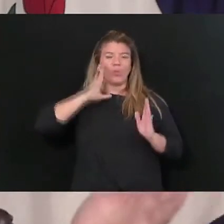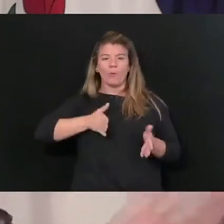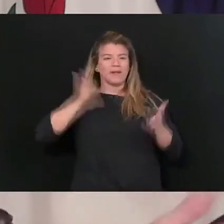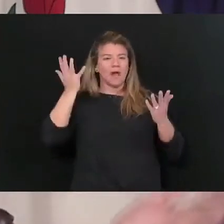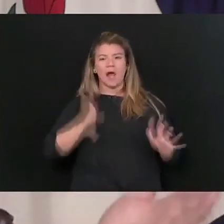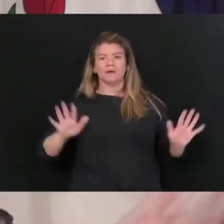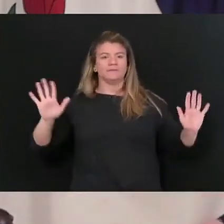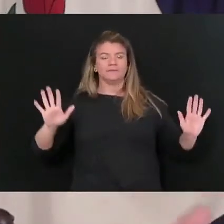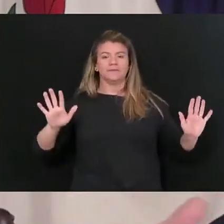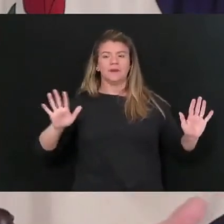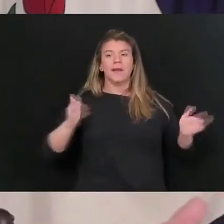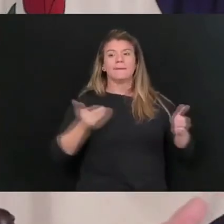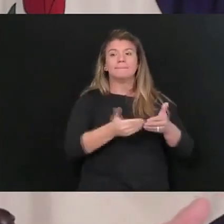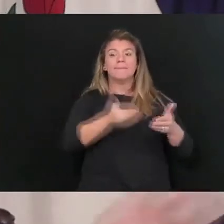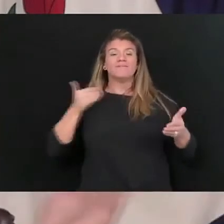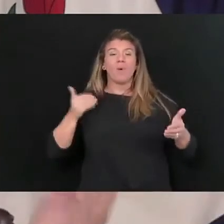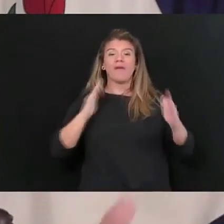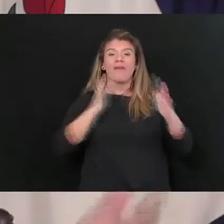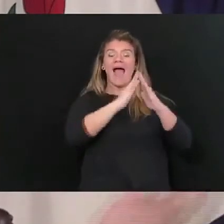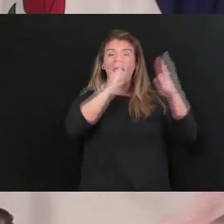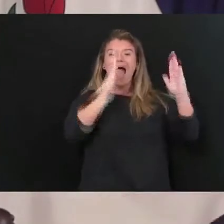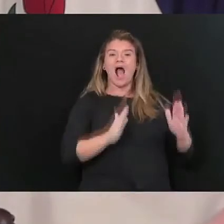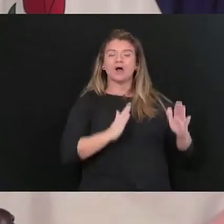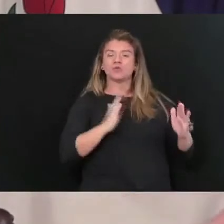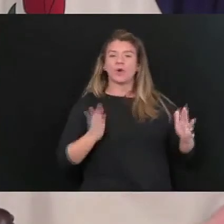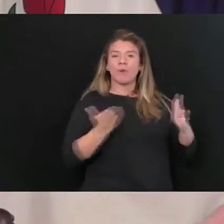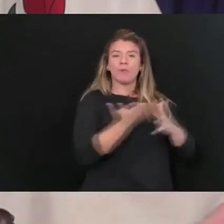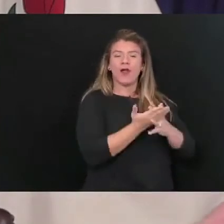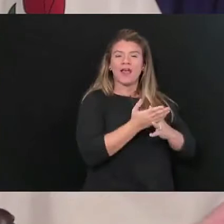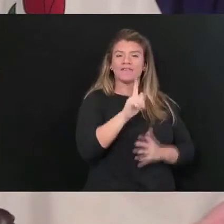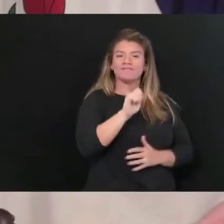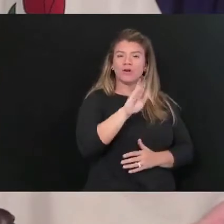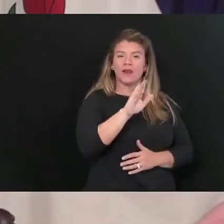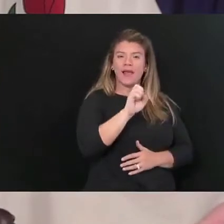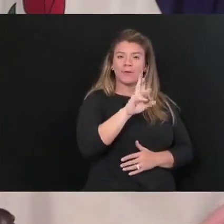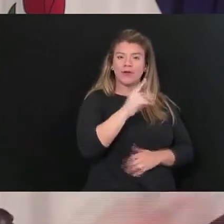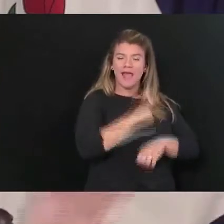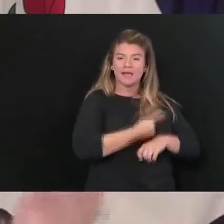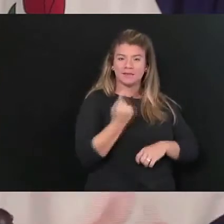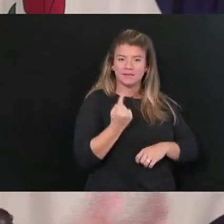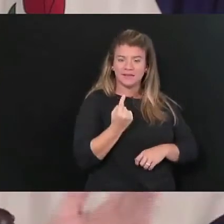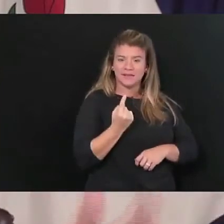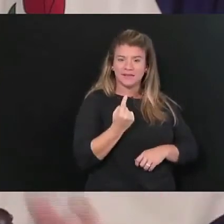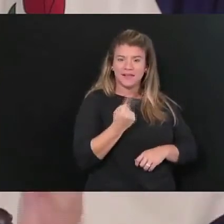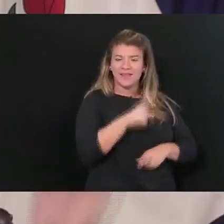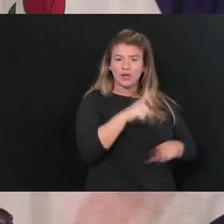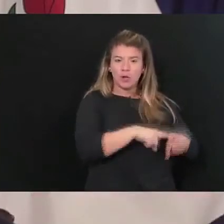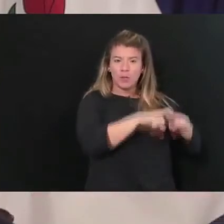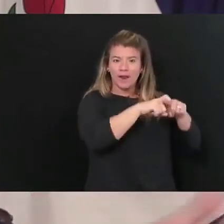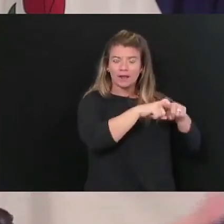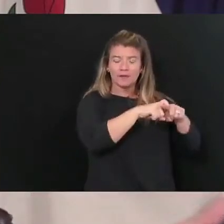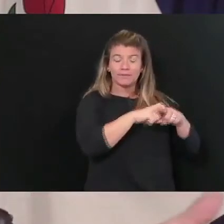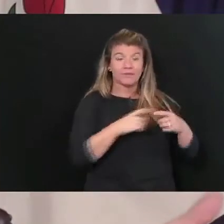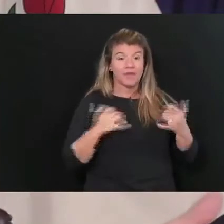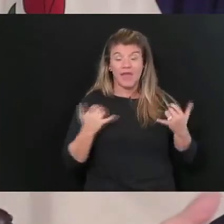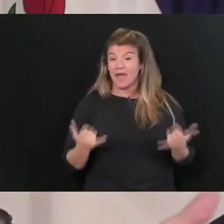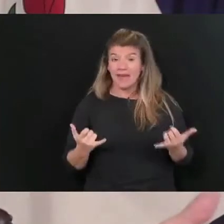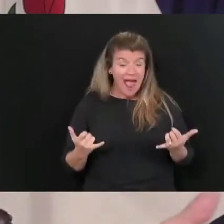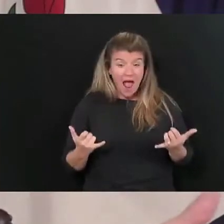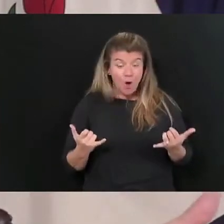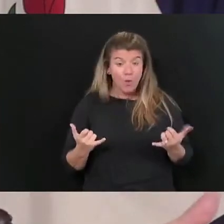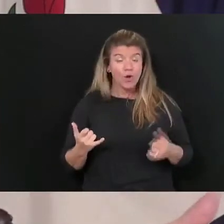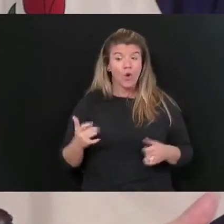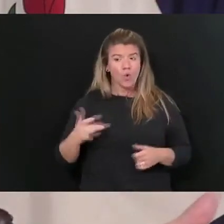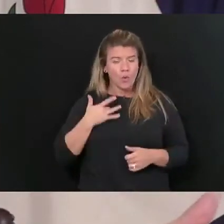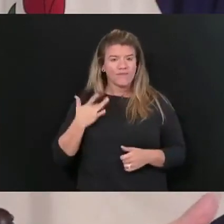the House recessed and went home for Labor Day. And now everybody thought that this was